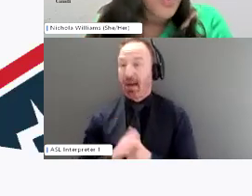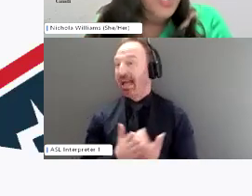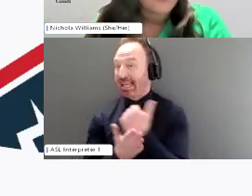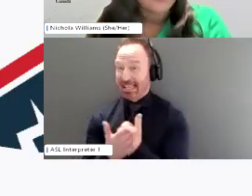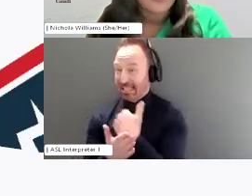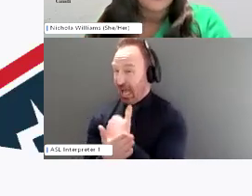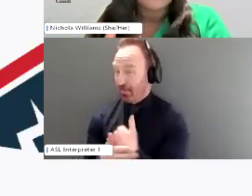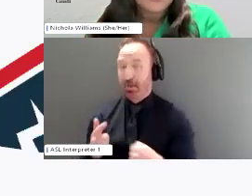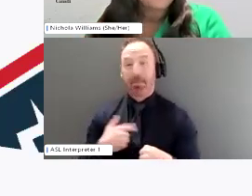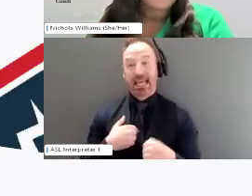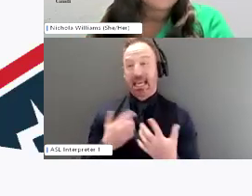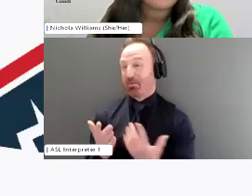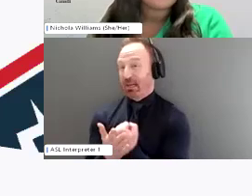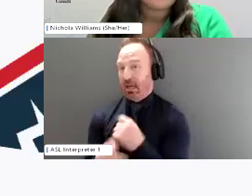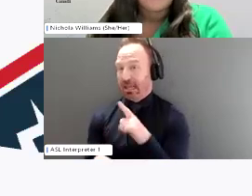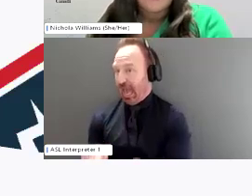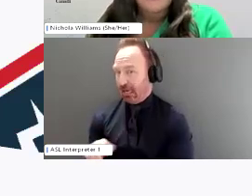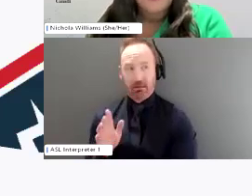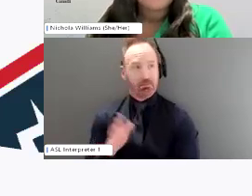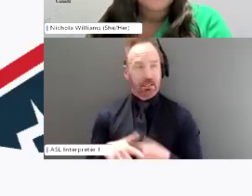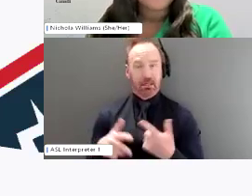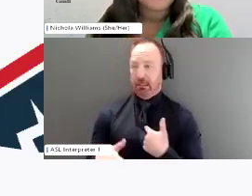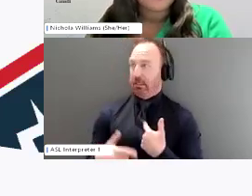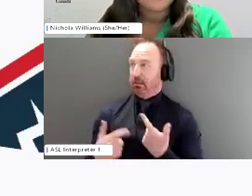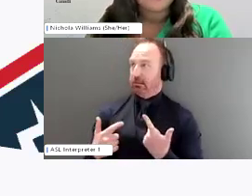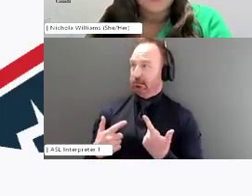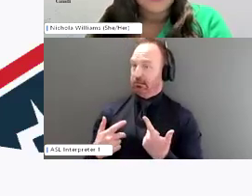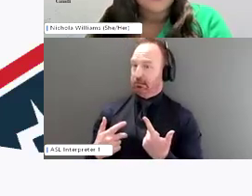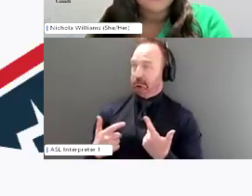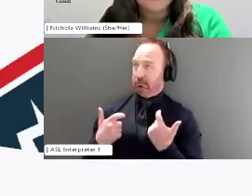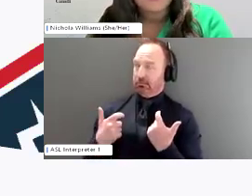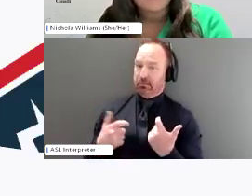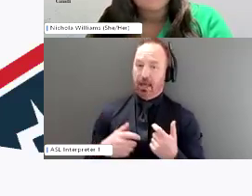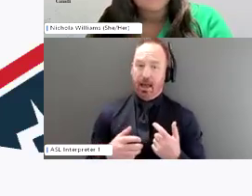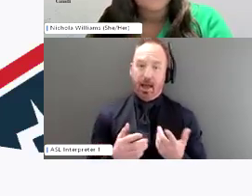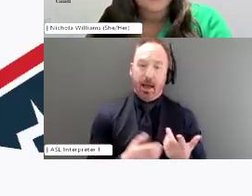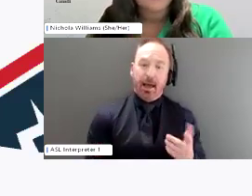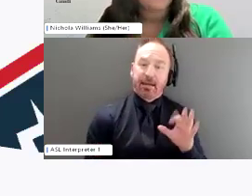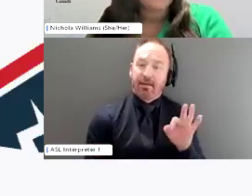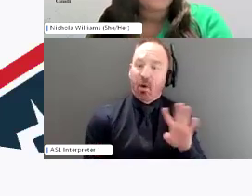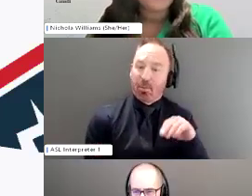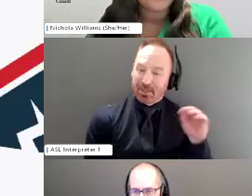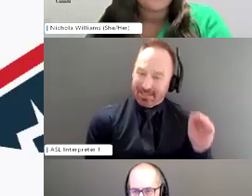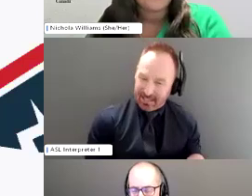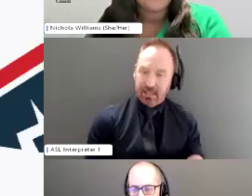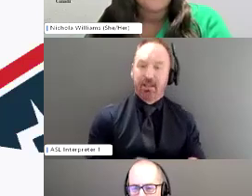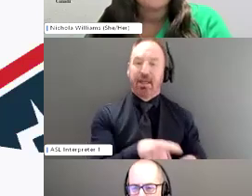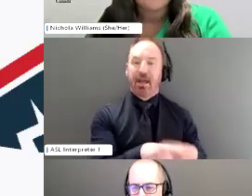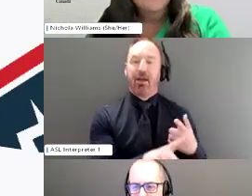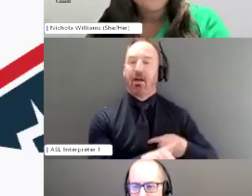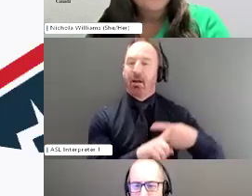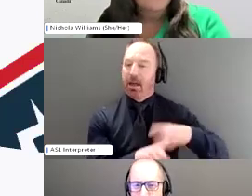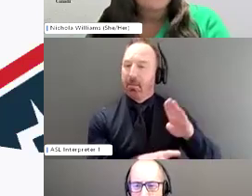government supports. 94% have had their rent or bill money spent by their perpetrator without their permission,